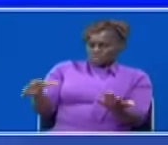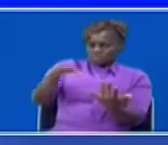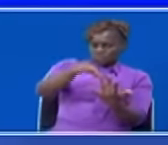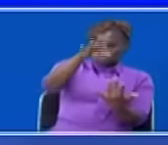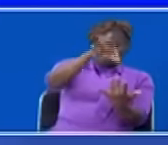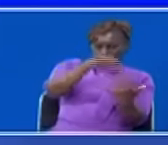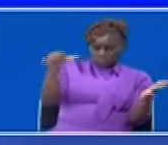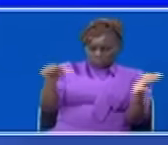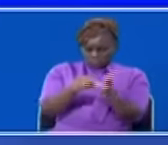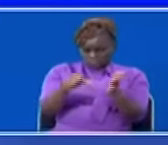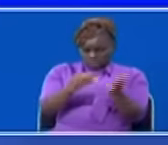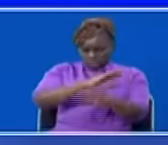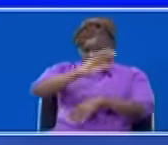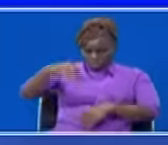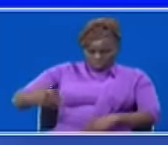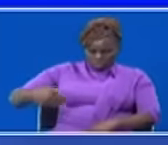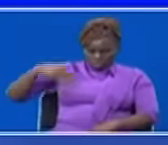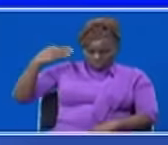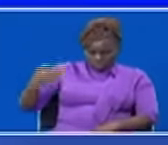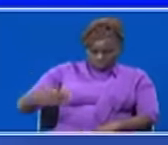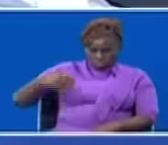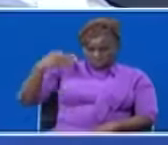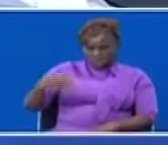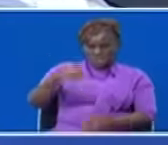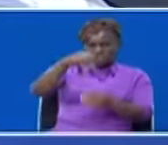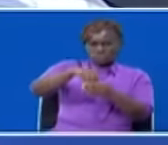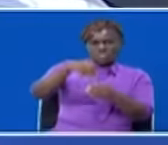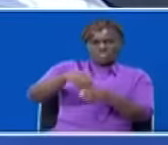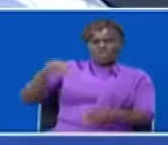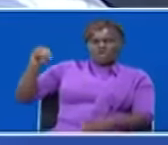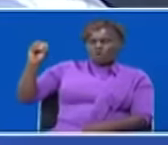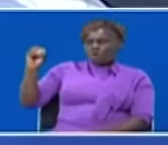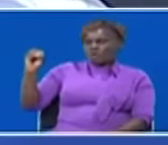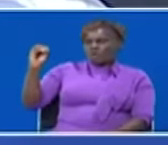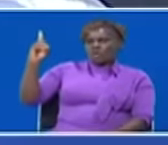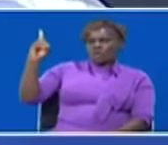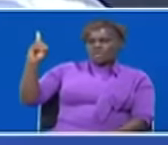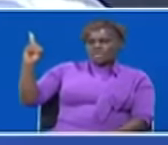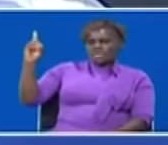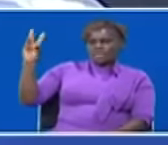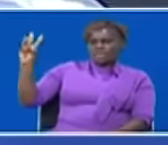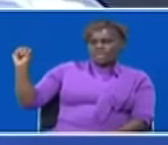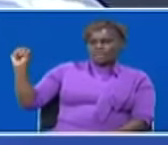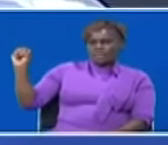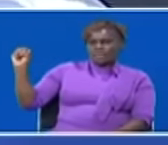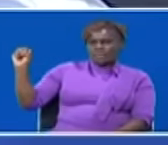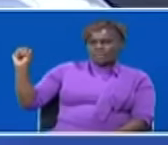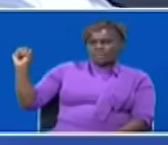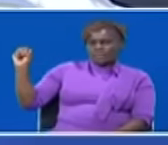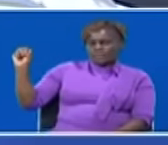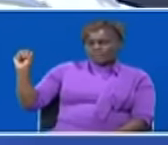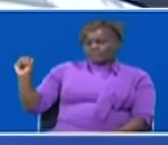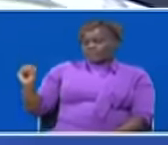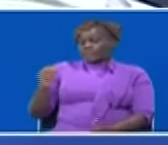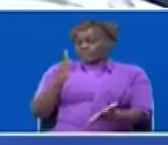mess that always encumbers us, always bursts our balloon, as it were. And by the